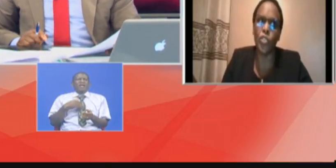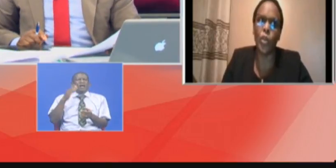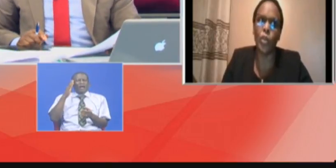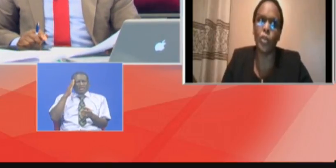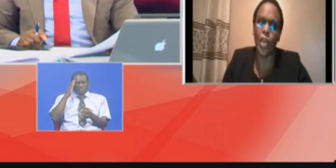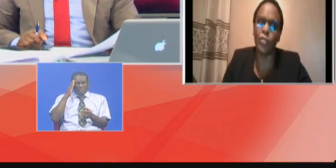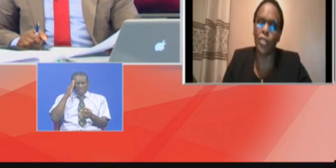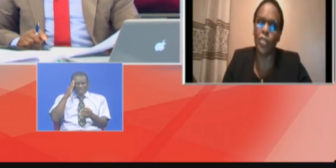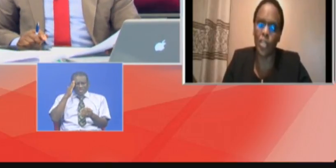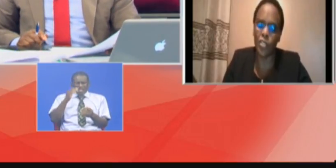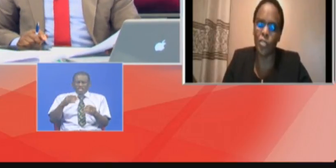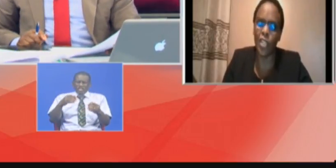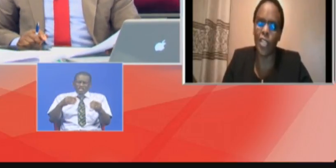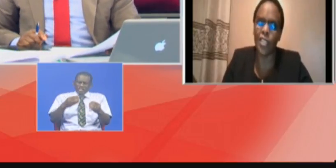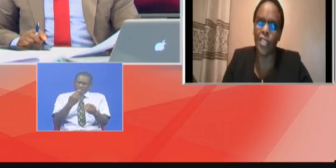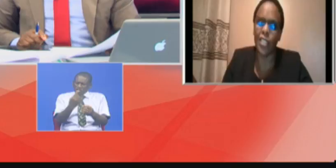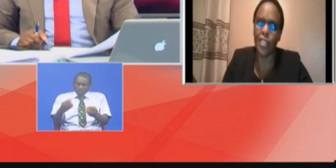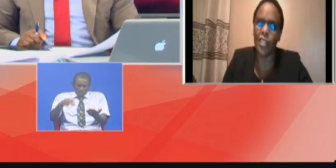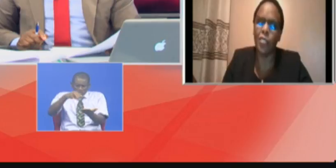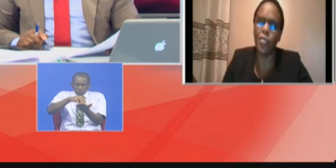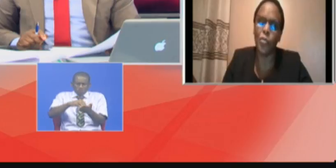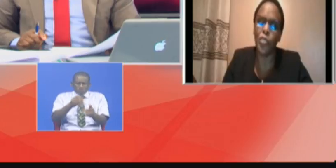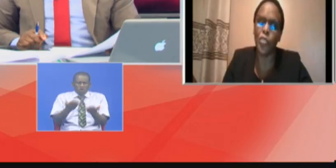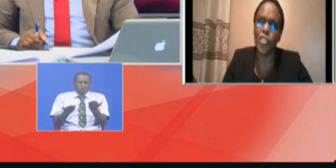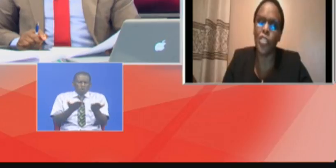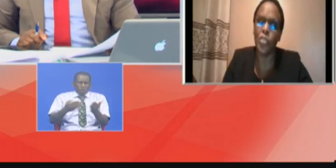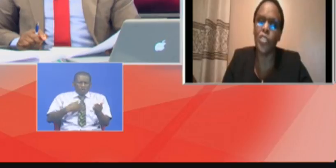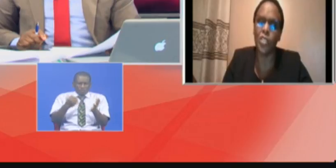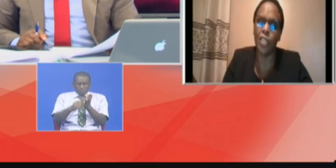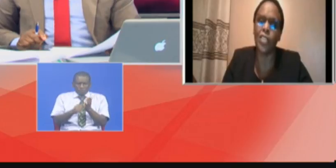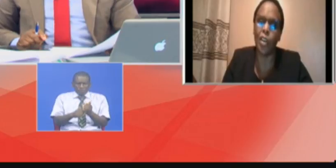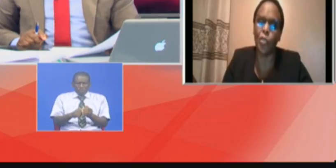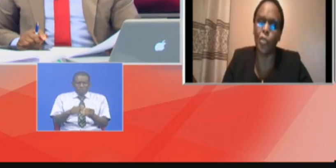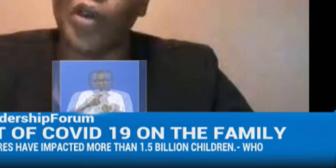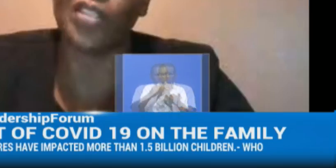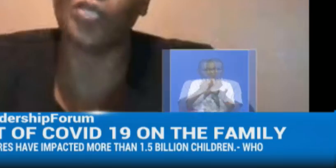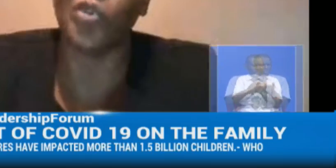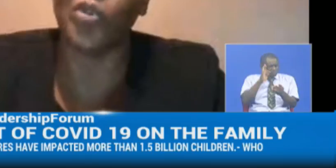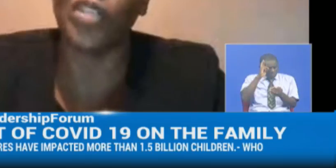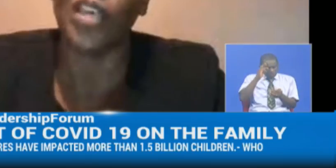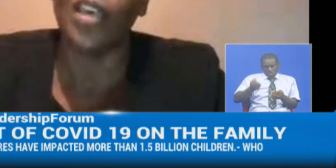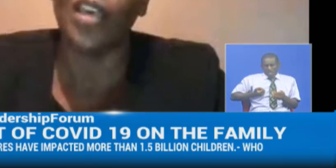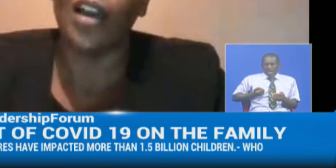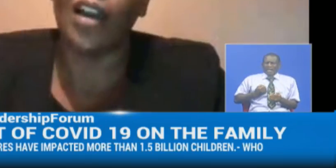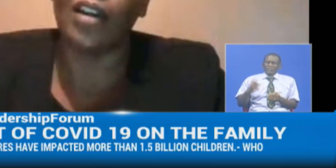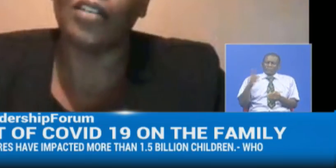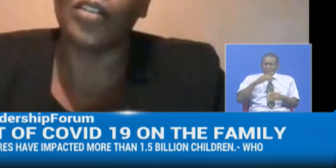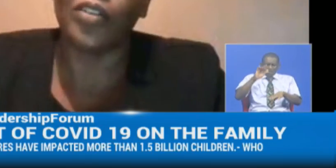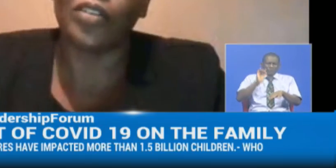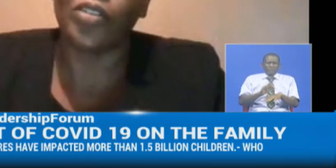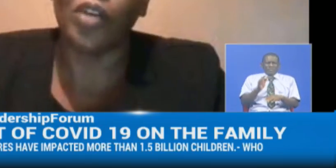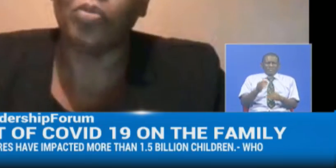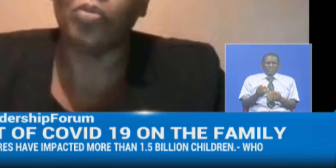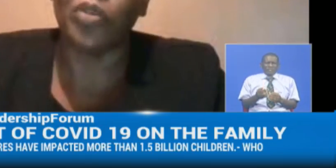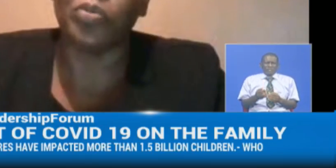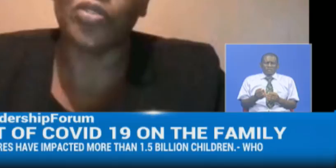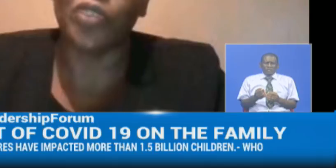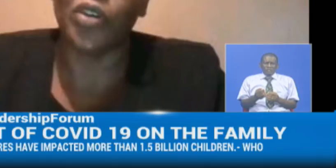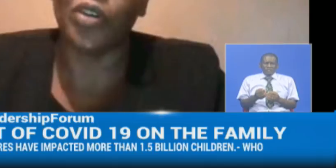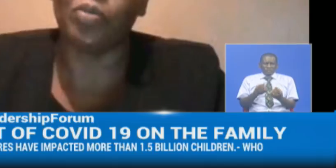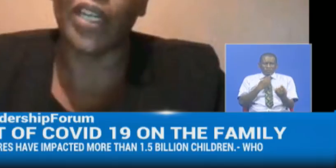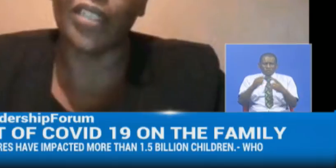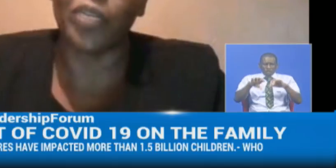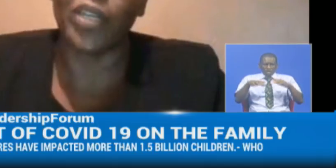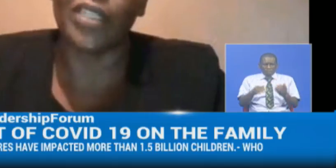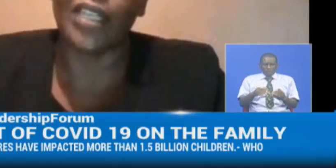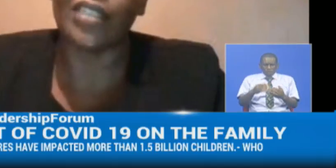in every situation when we have a crisis, you realize that for some reason, girls are always the worst hit because talking about